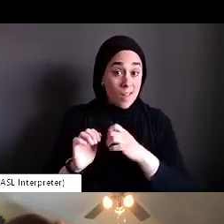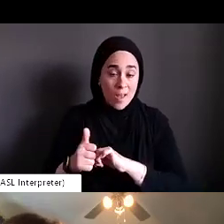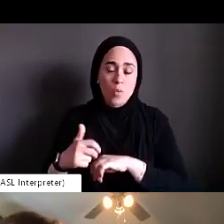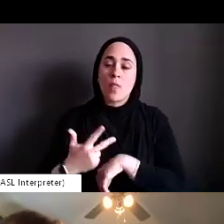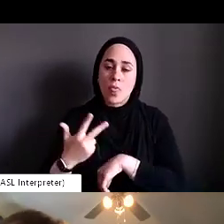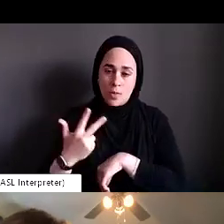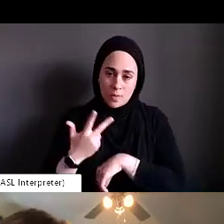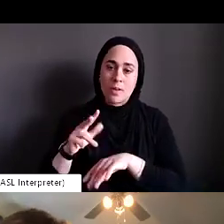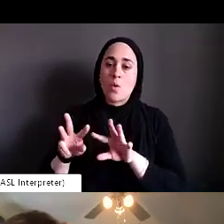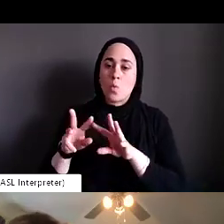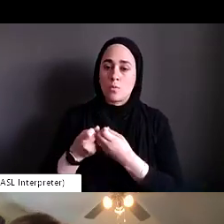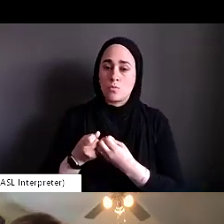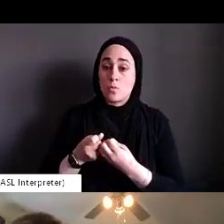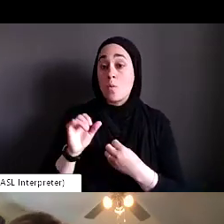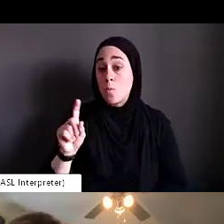Yellowknife.